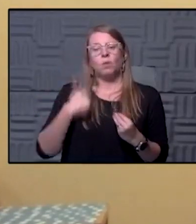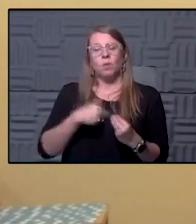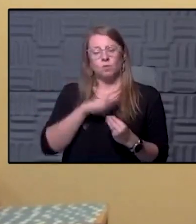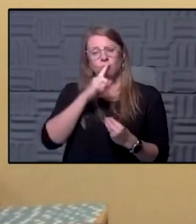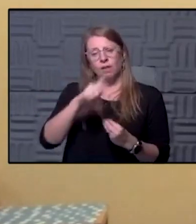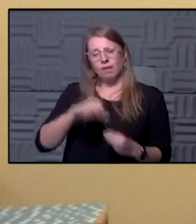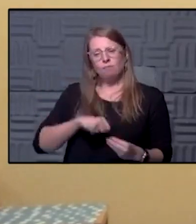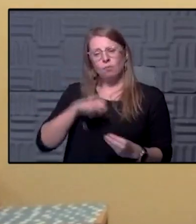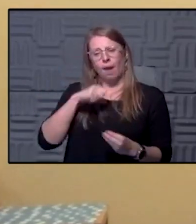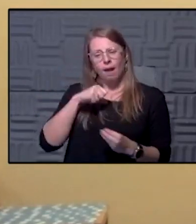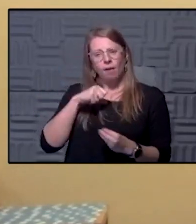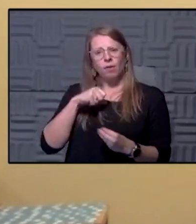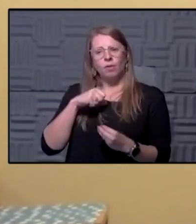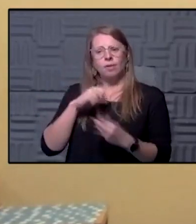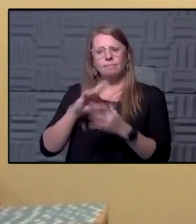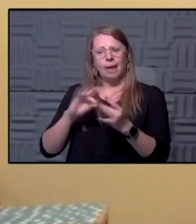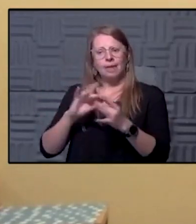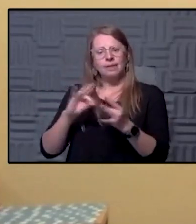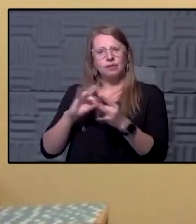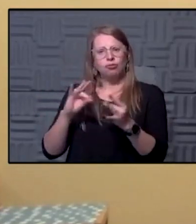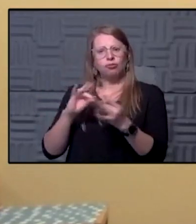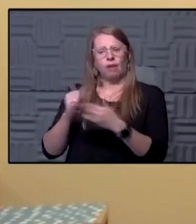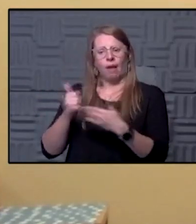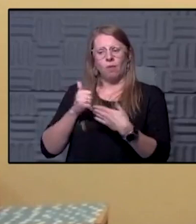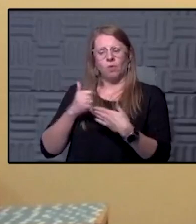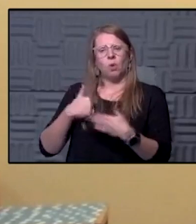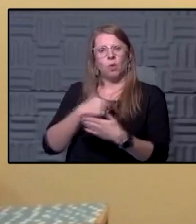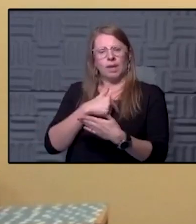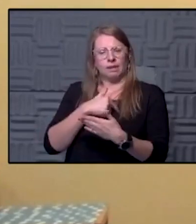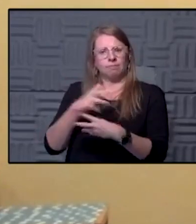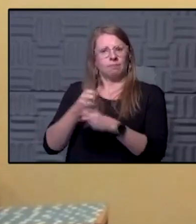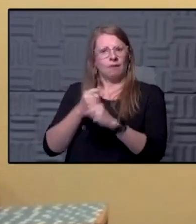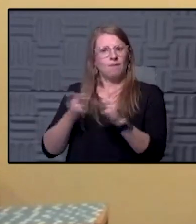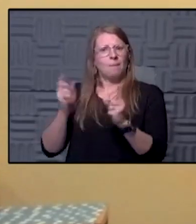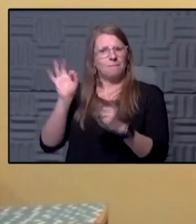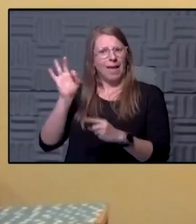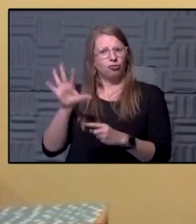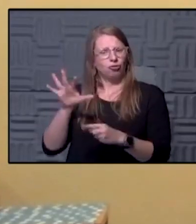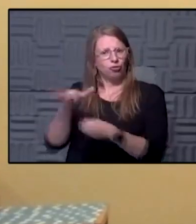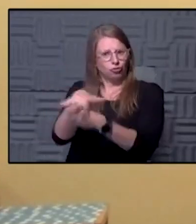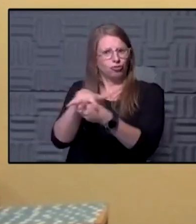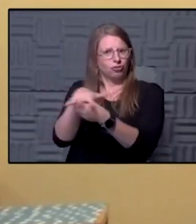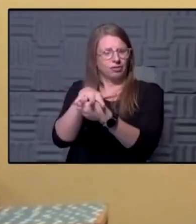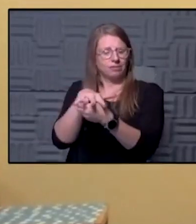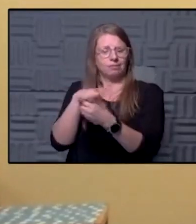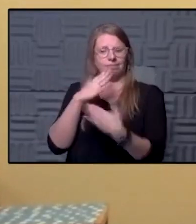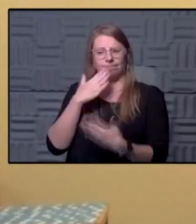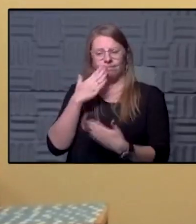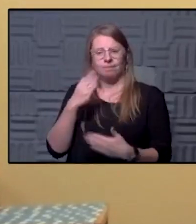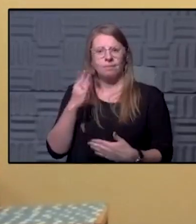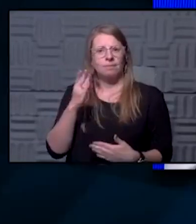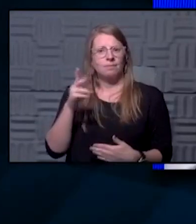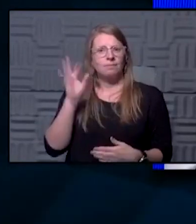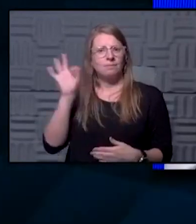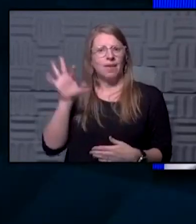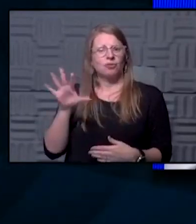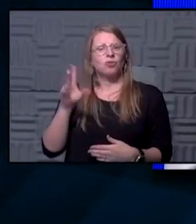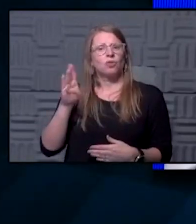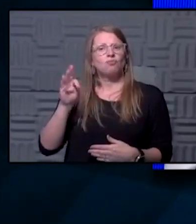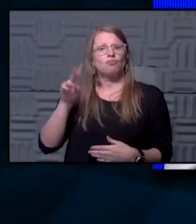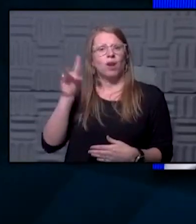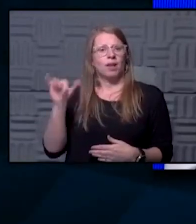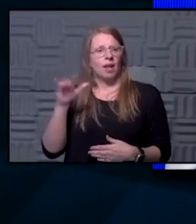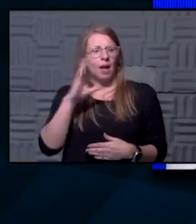of the messaging and the help that we received from our pastors, including Pastor Brady. I know